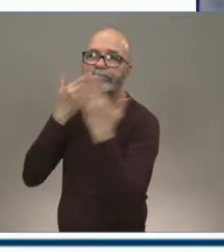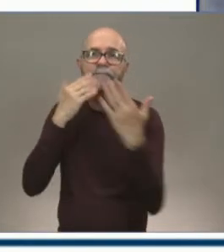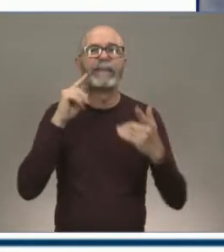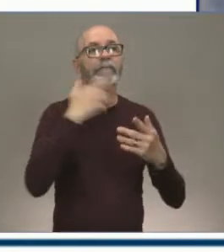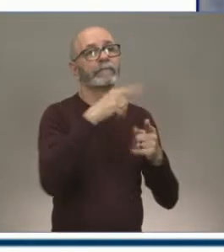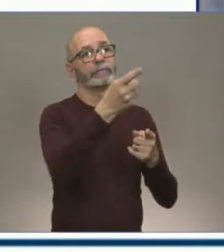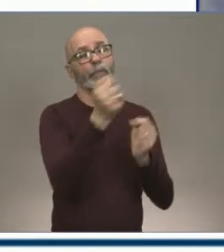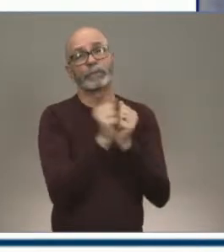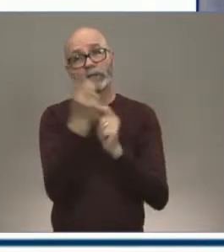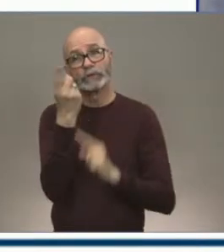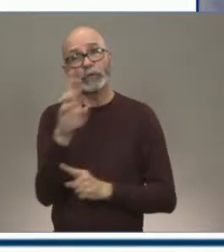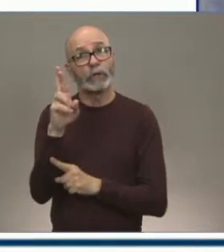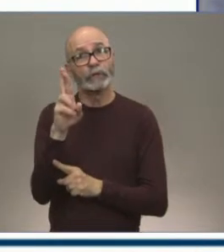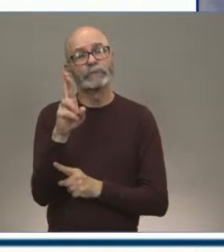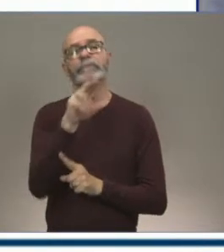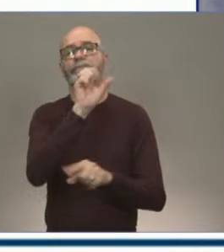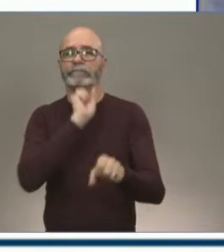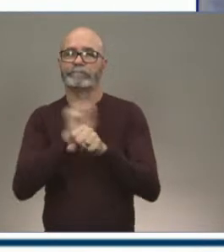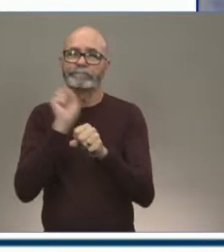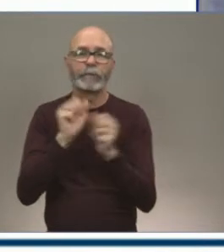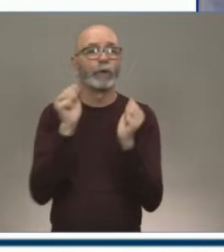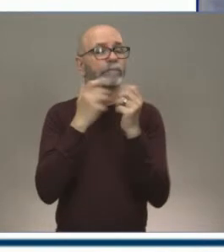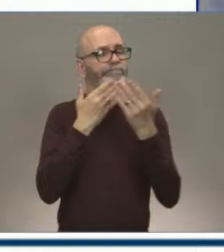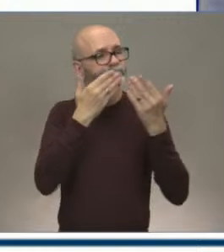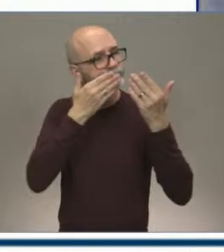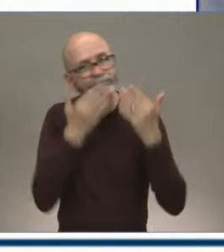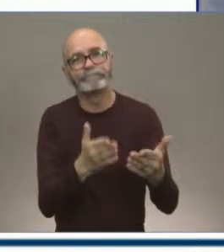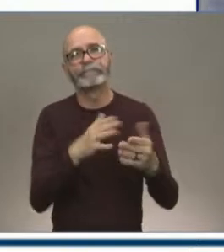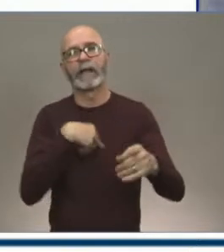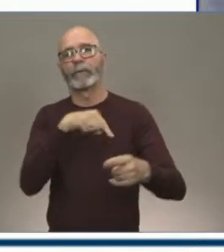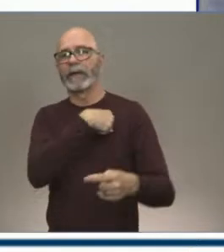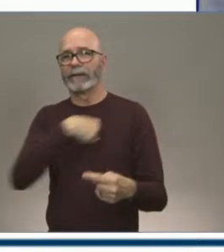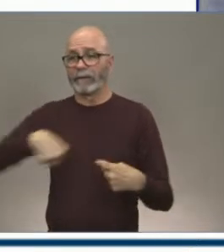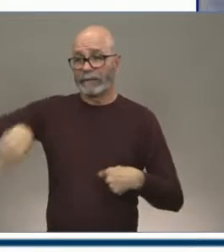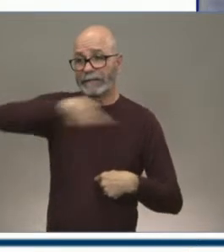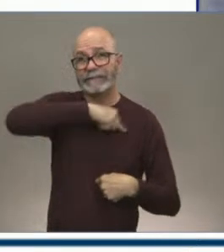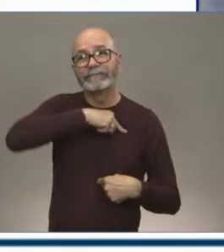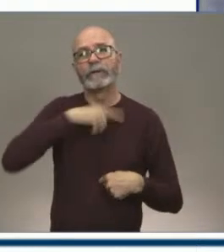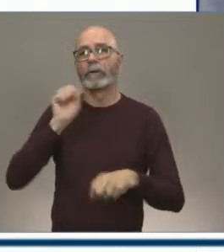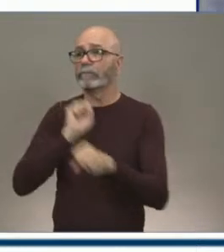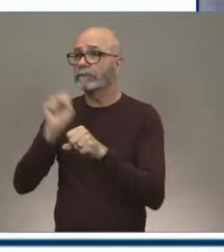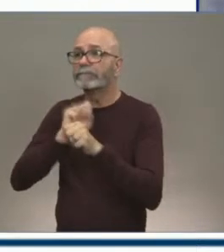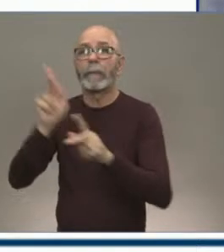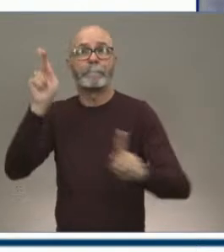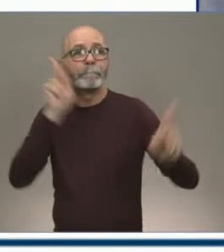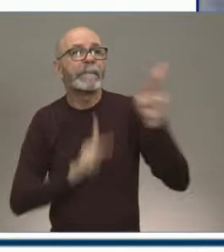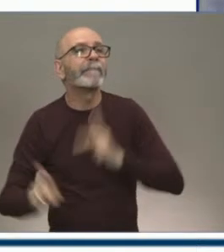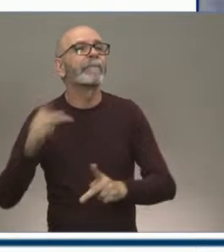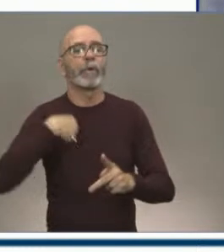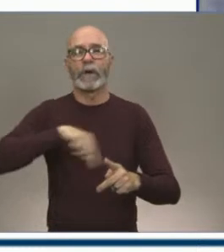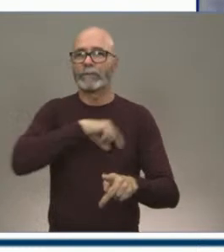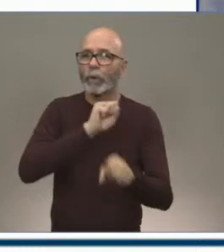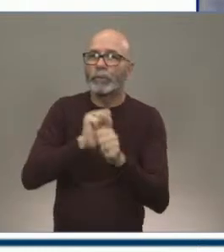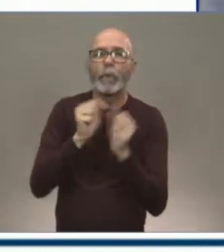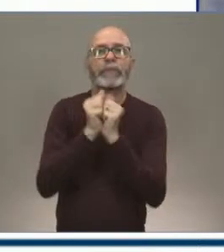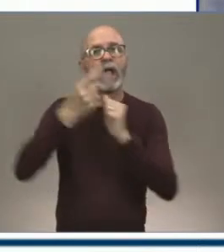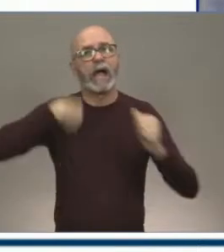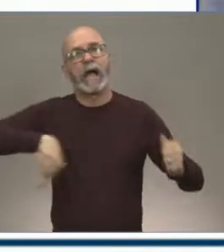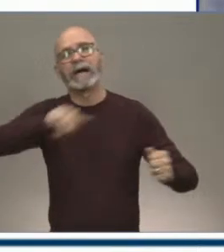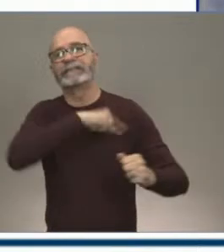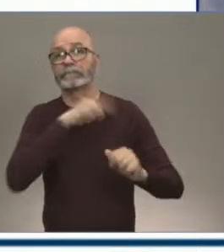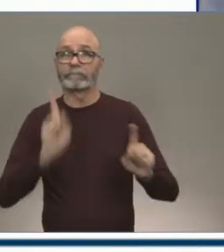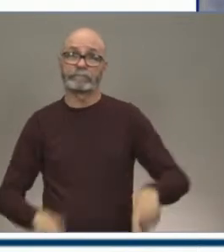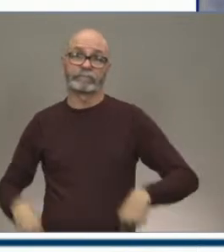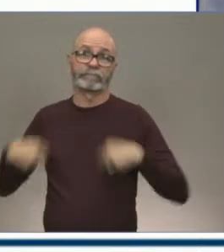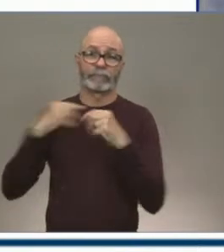appreciation to you from all Nova Scotians for the work that you have been doing on behalf of us, but particularly since